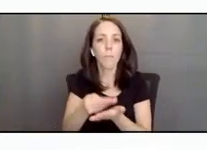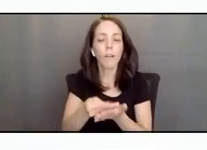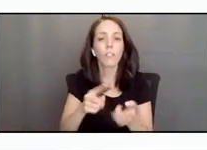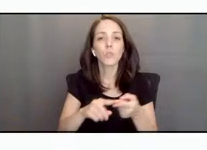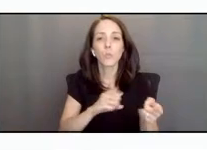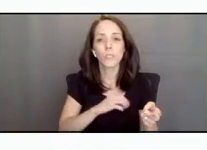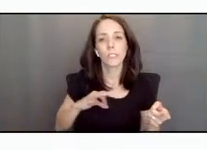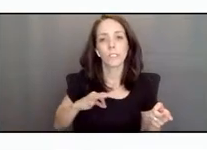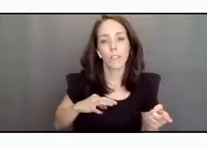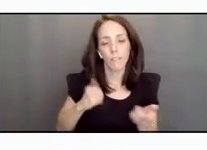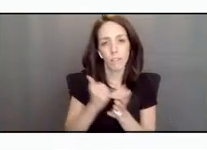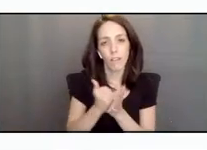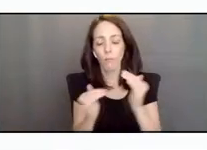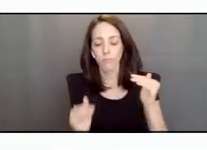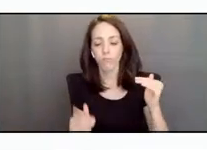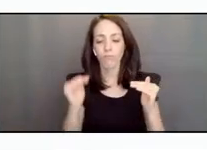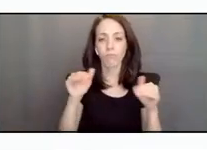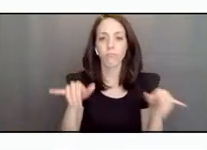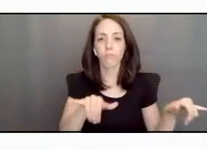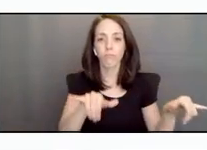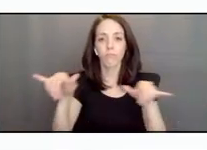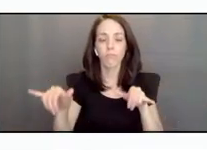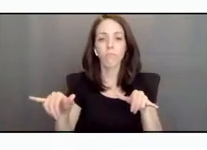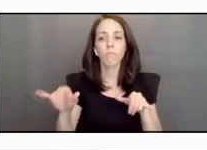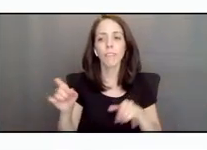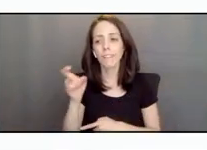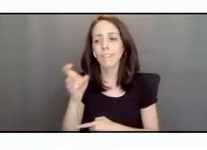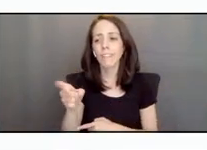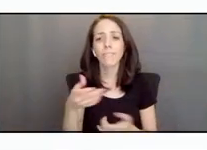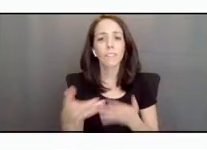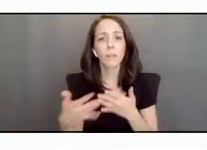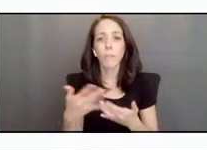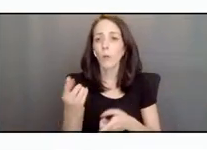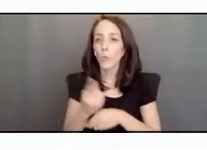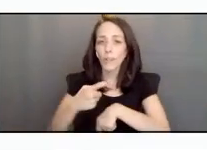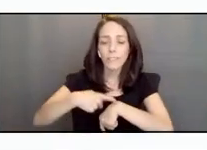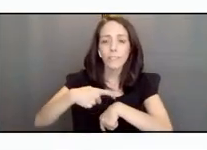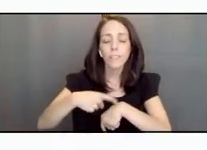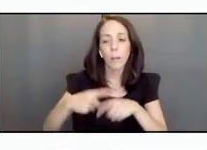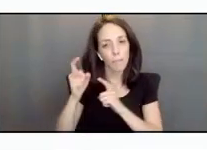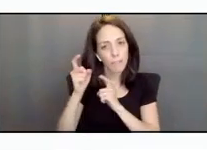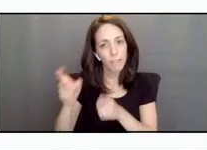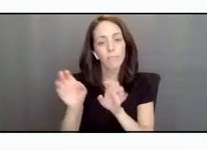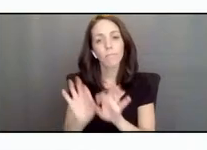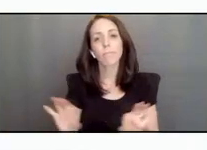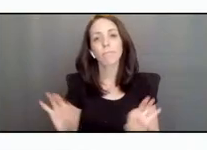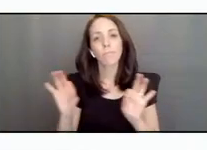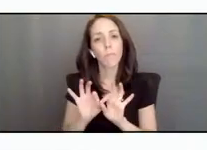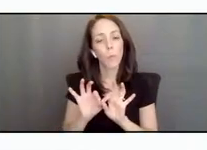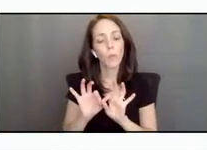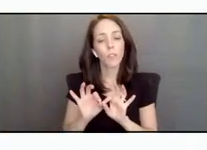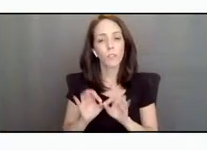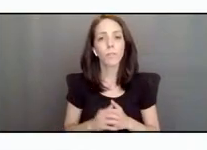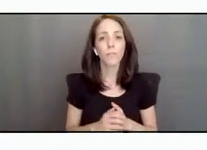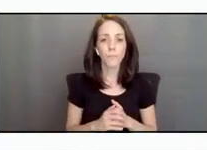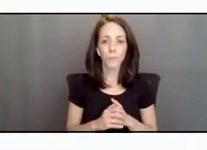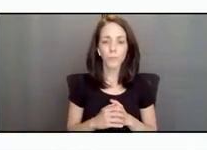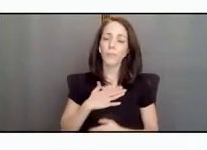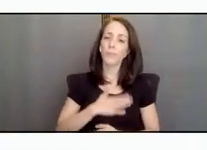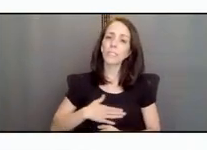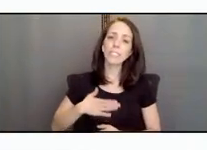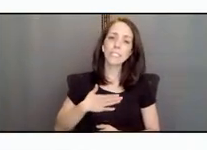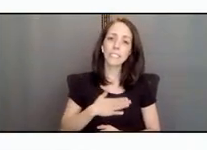members, even if it's mid-year. And finally, should state appropriations be better than expected, please reallocate funds